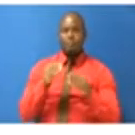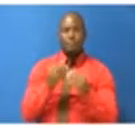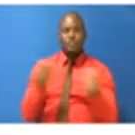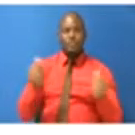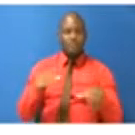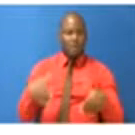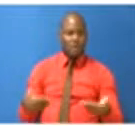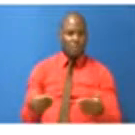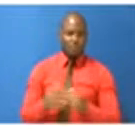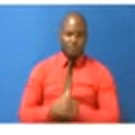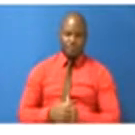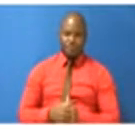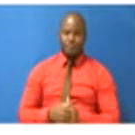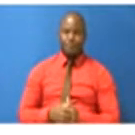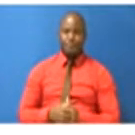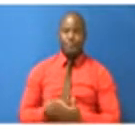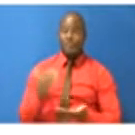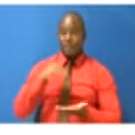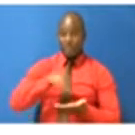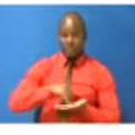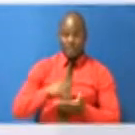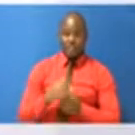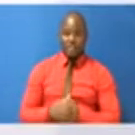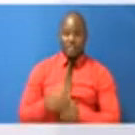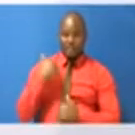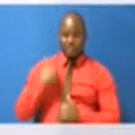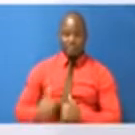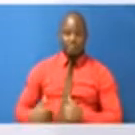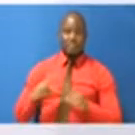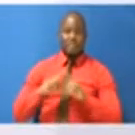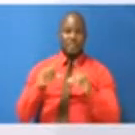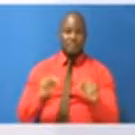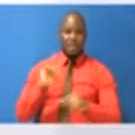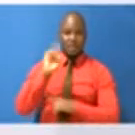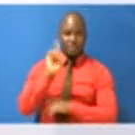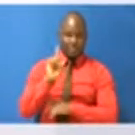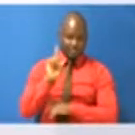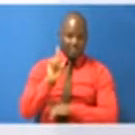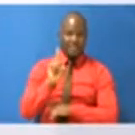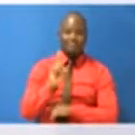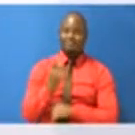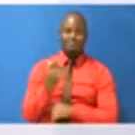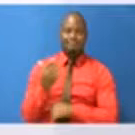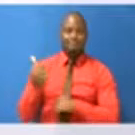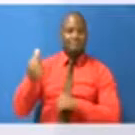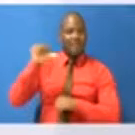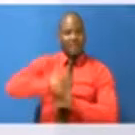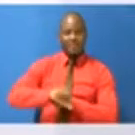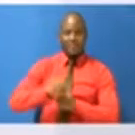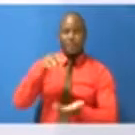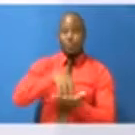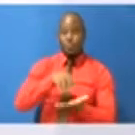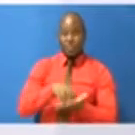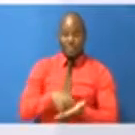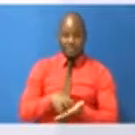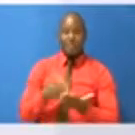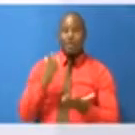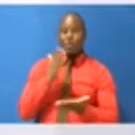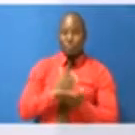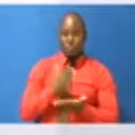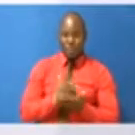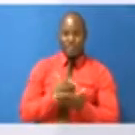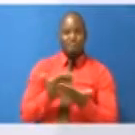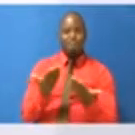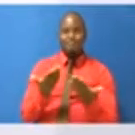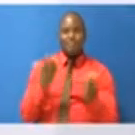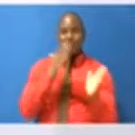it again um i must say nairobi is in a dire situation that is proper proper proper